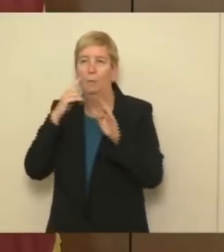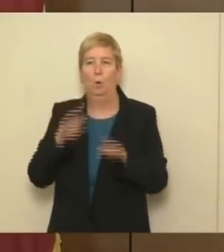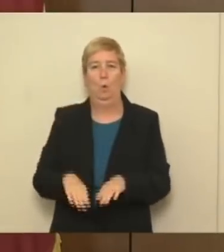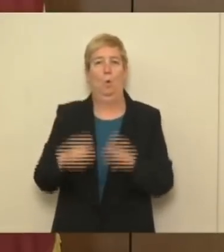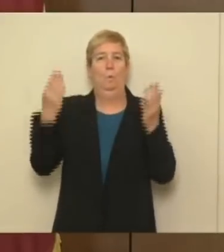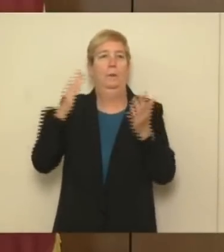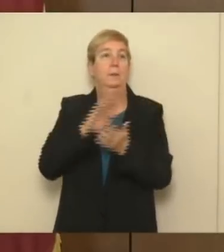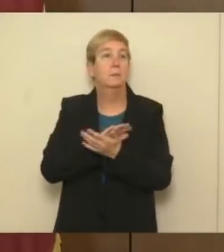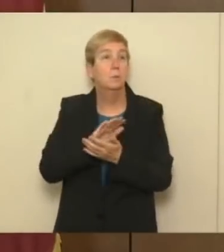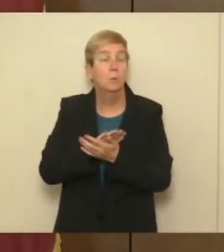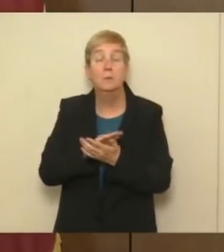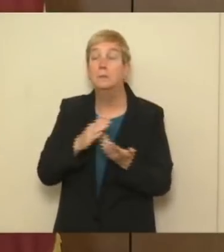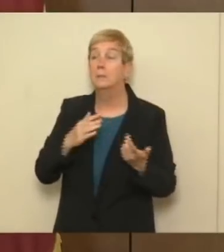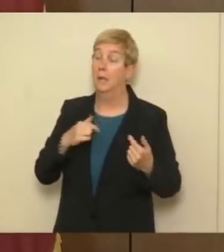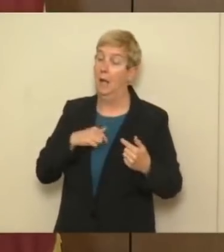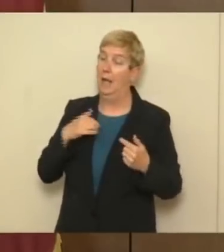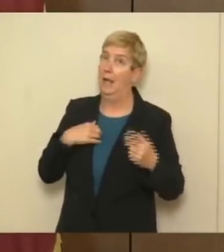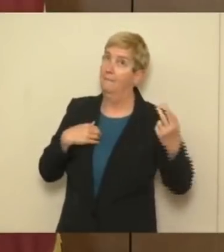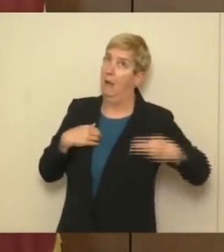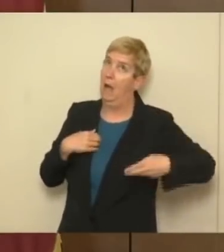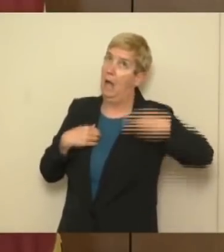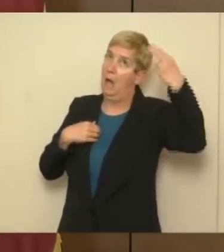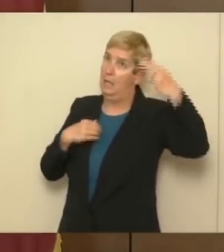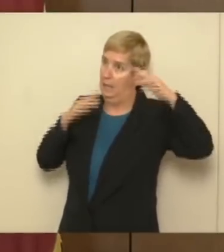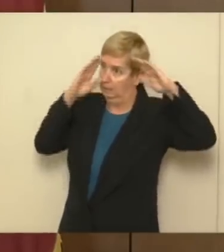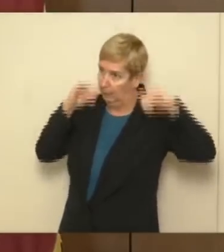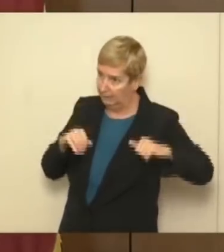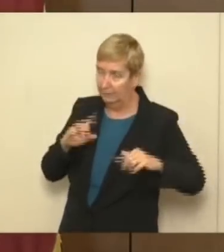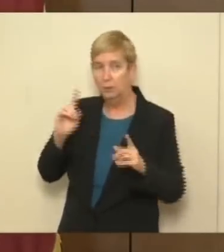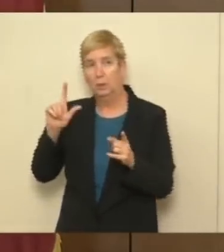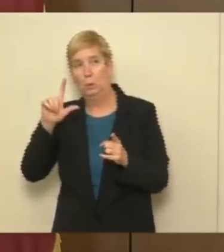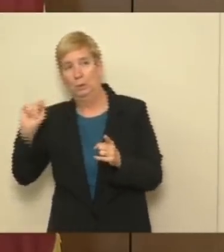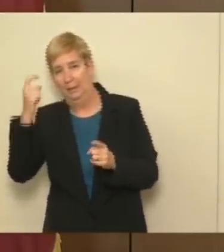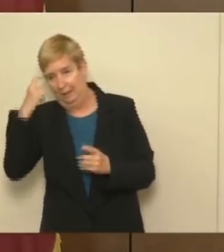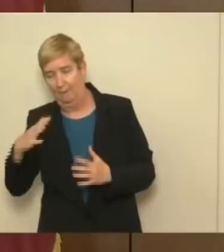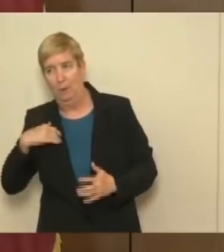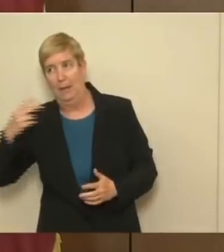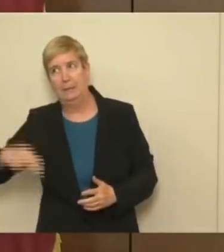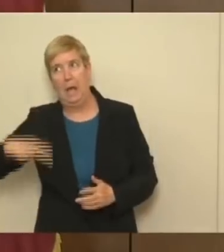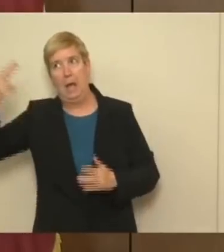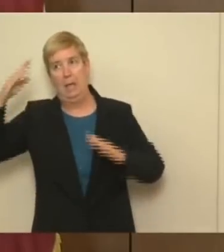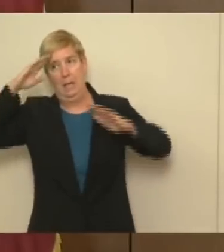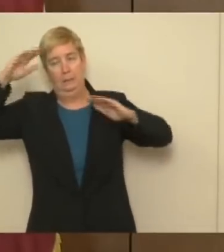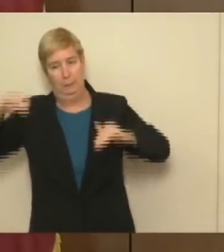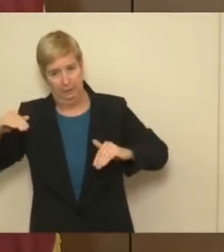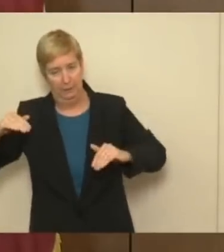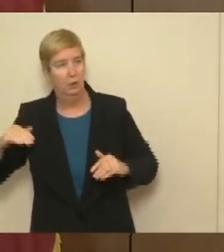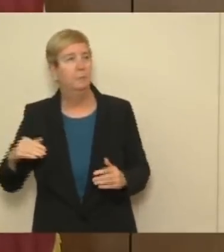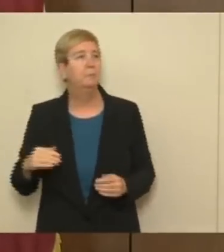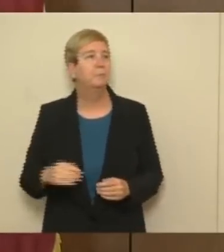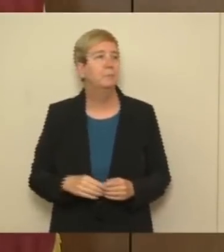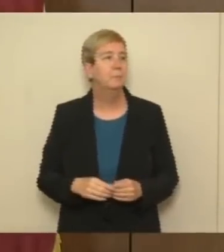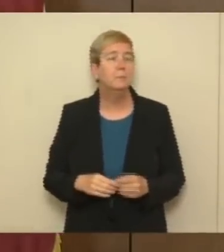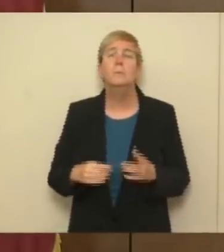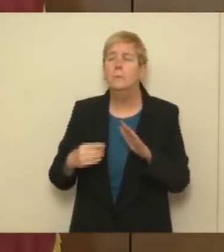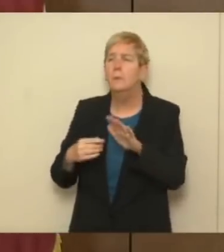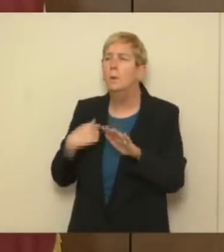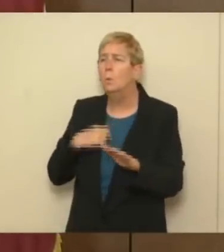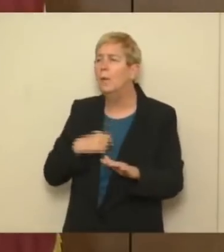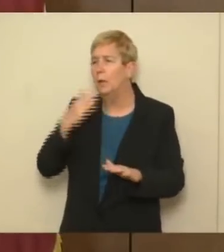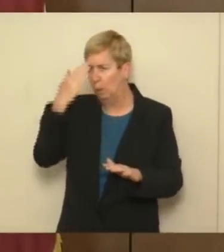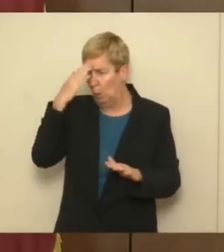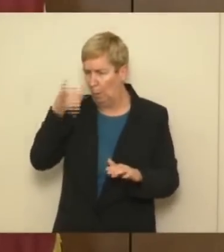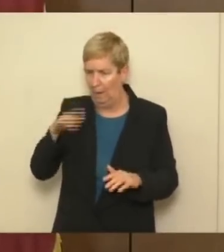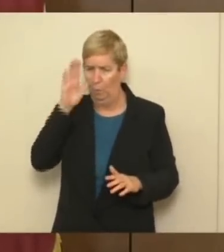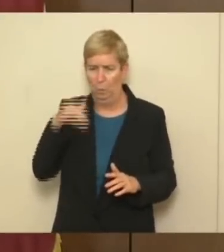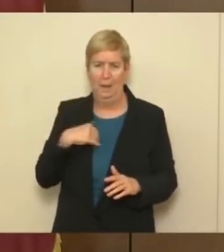my expectations are high, and so are the lieutenant governors. And we don't think it will be without some bumps. We don't